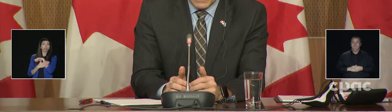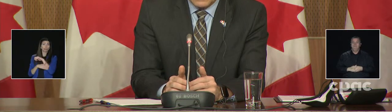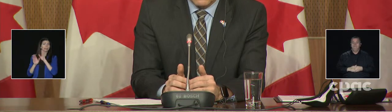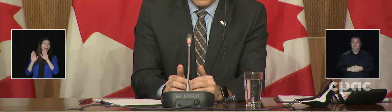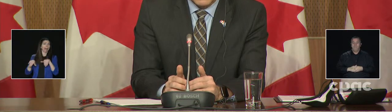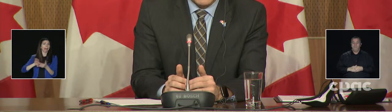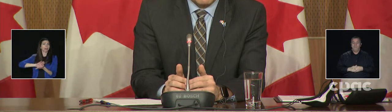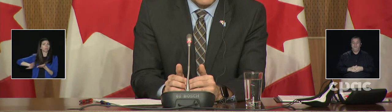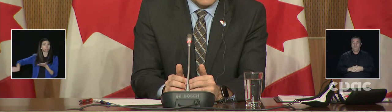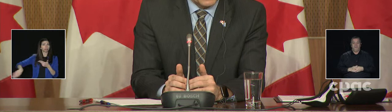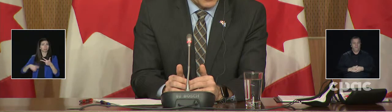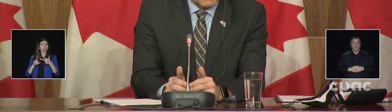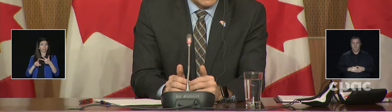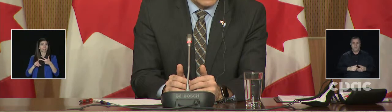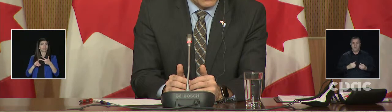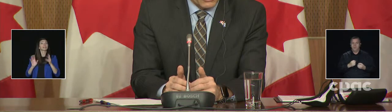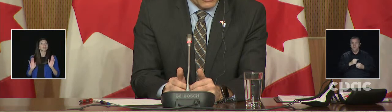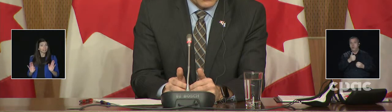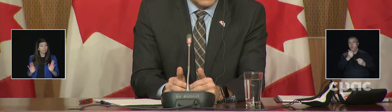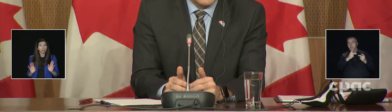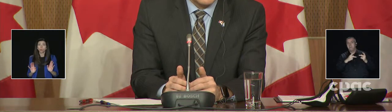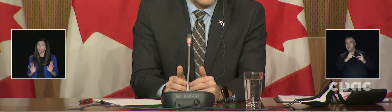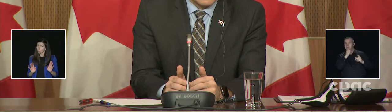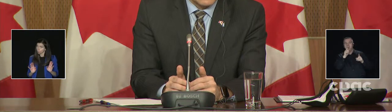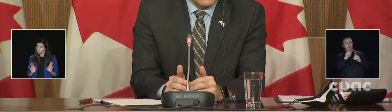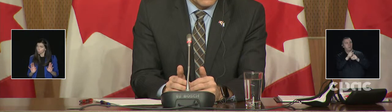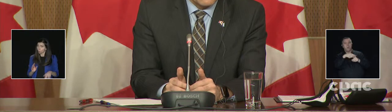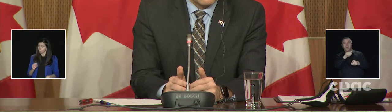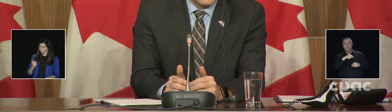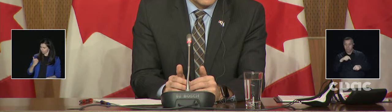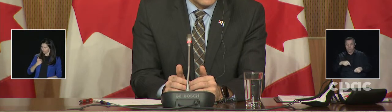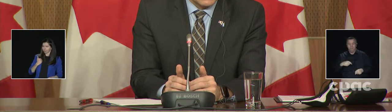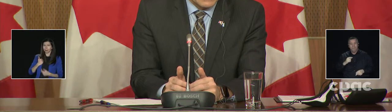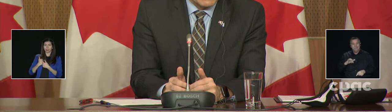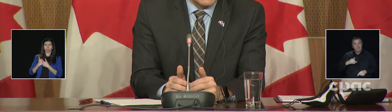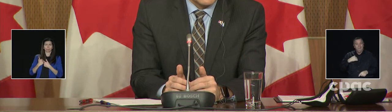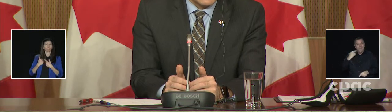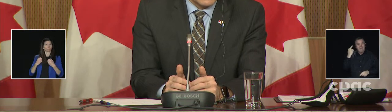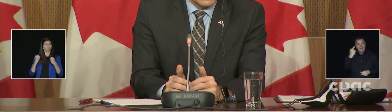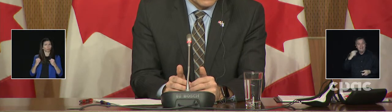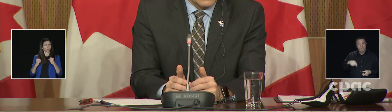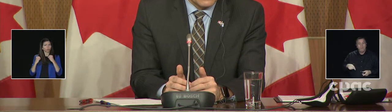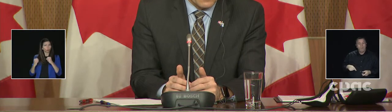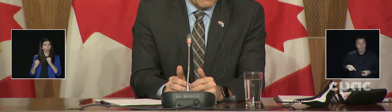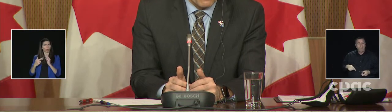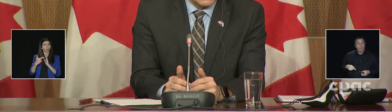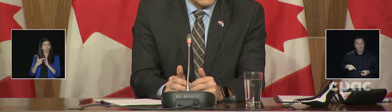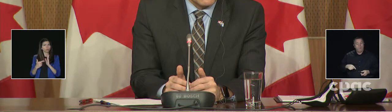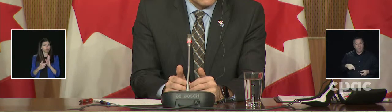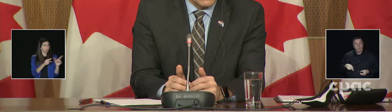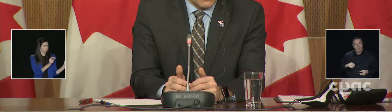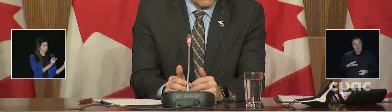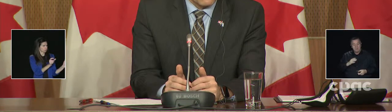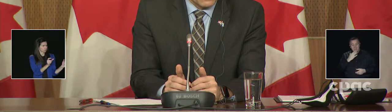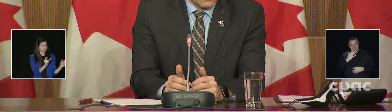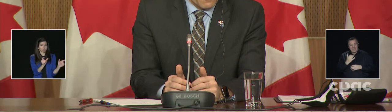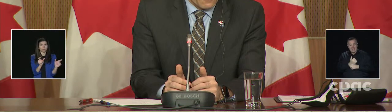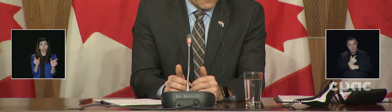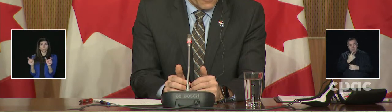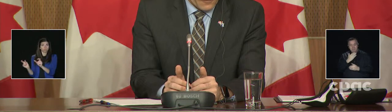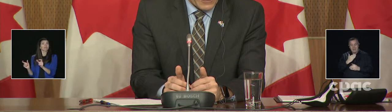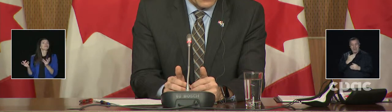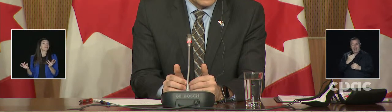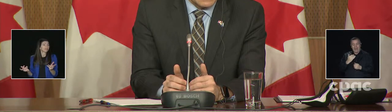another reason for which we have been extremely good through limiting importations of